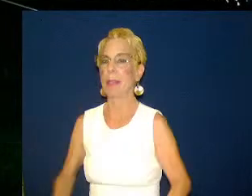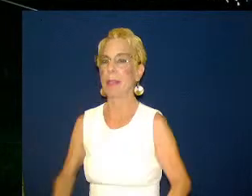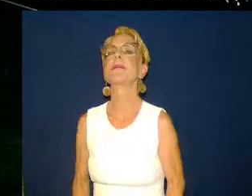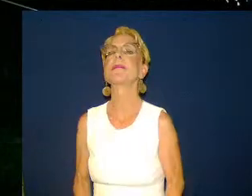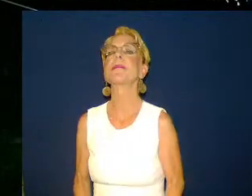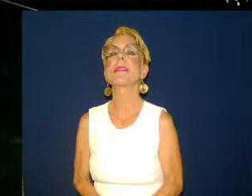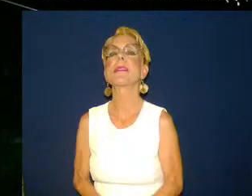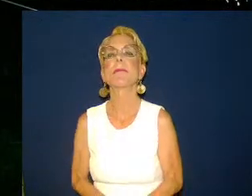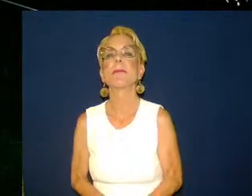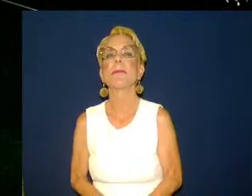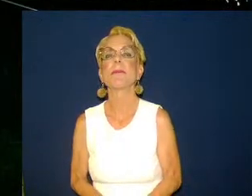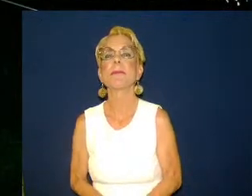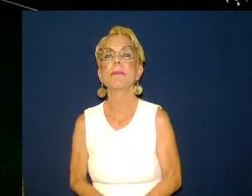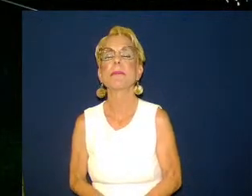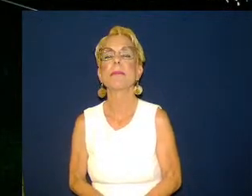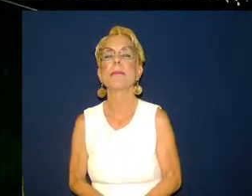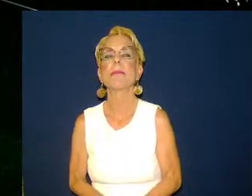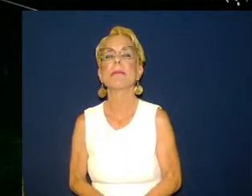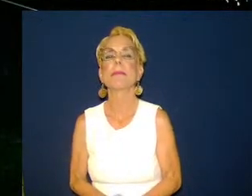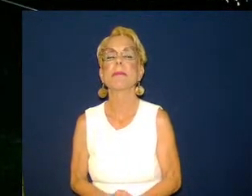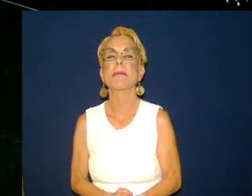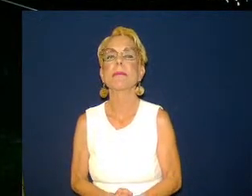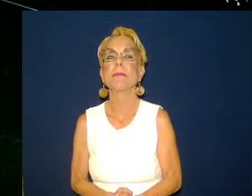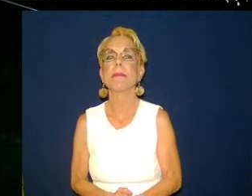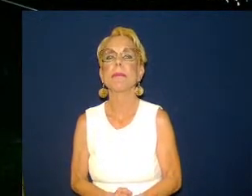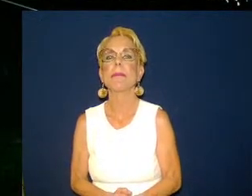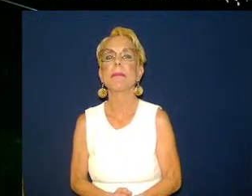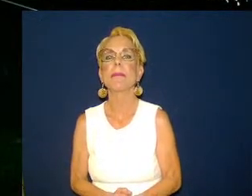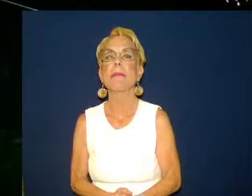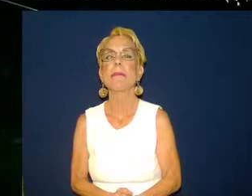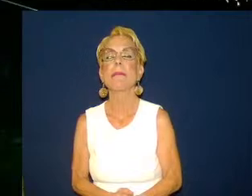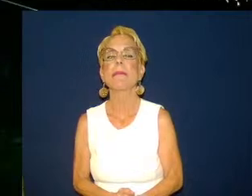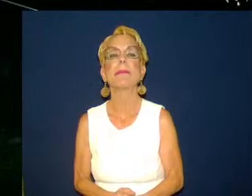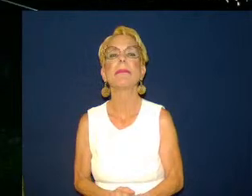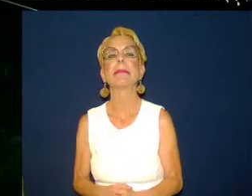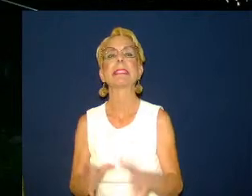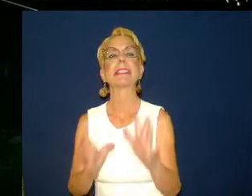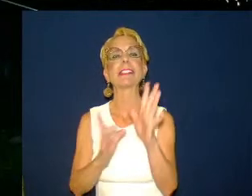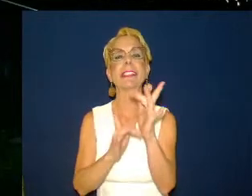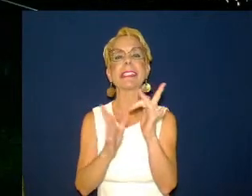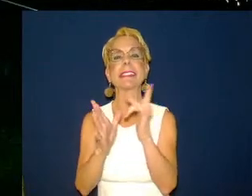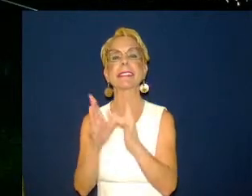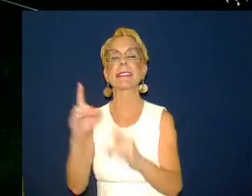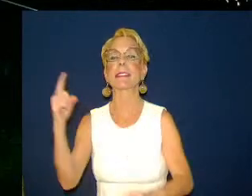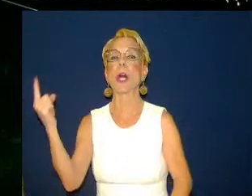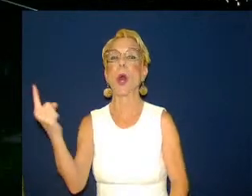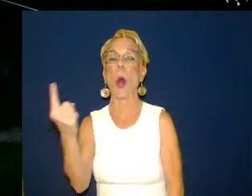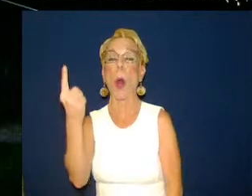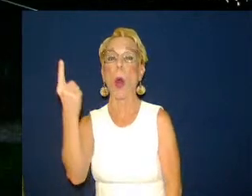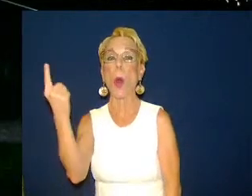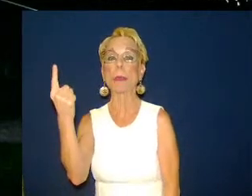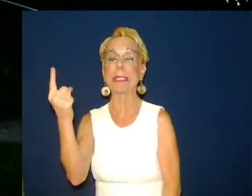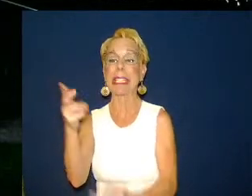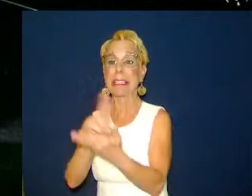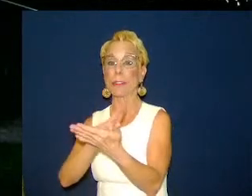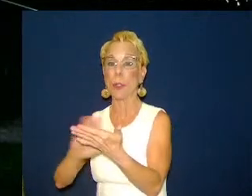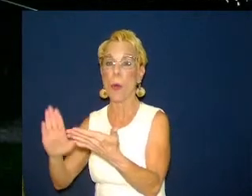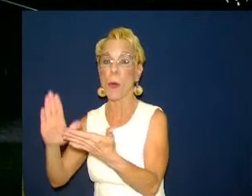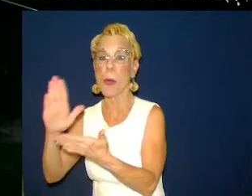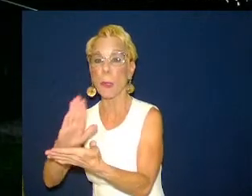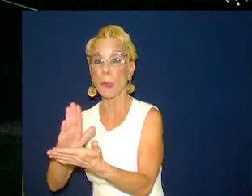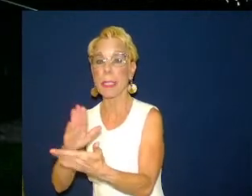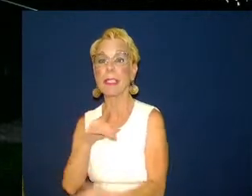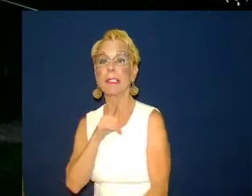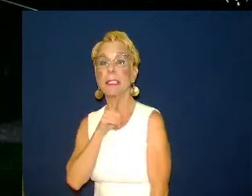this, when it comes to Jesus Christ, when it says that he is the one that is holy and true, you can